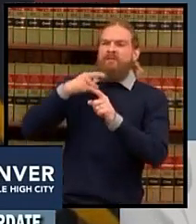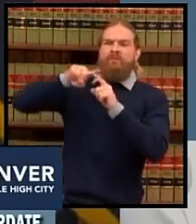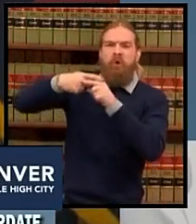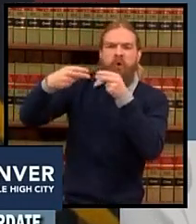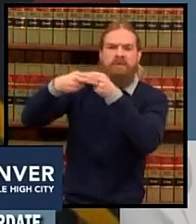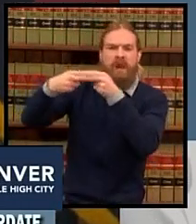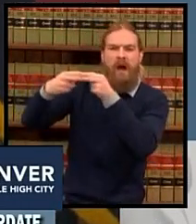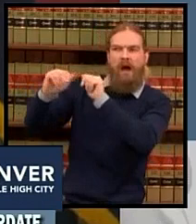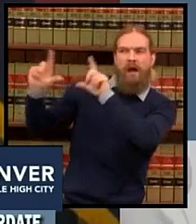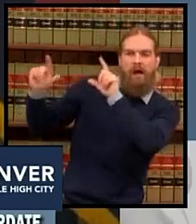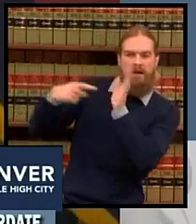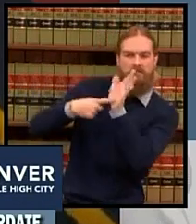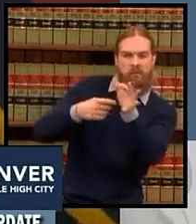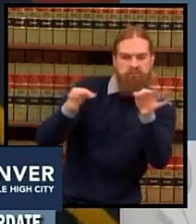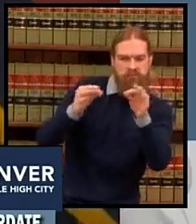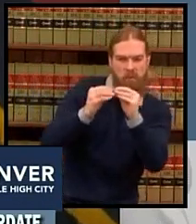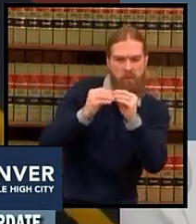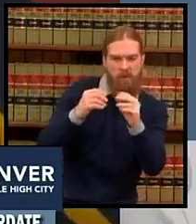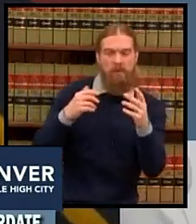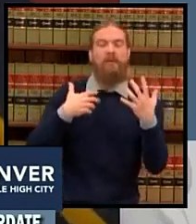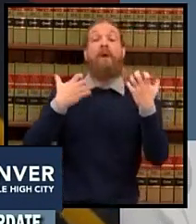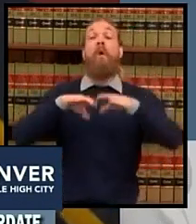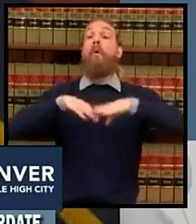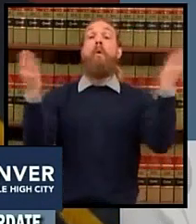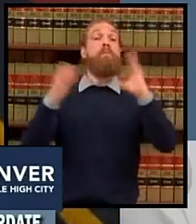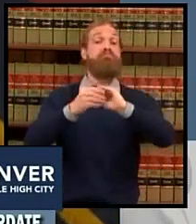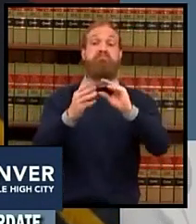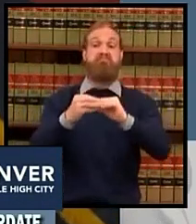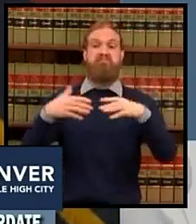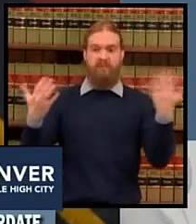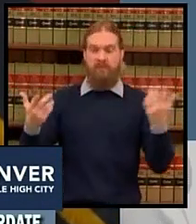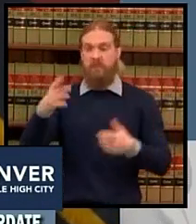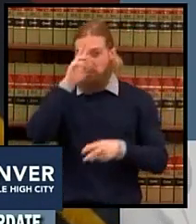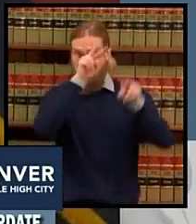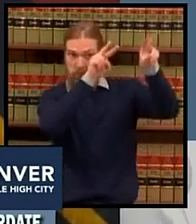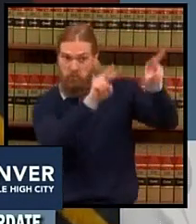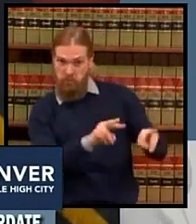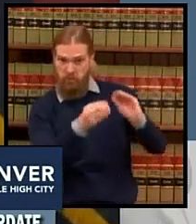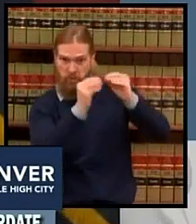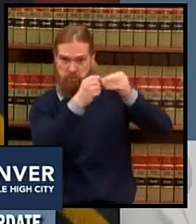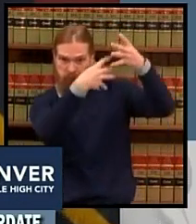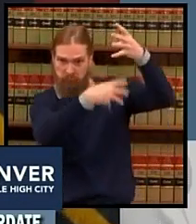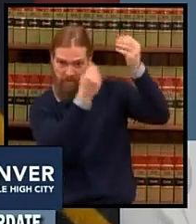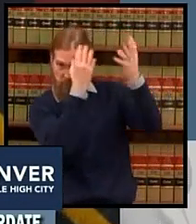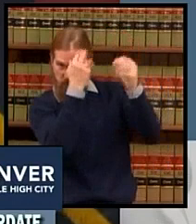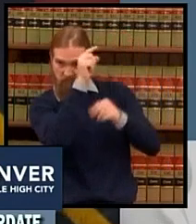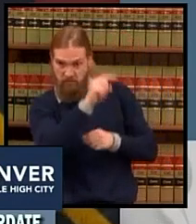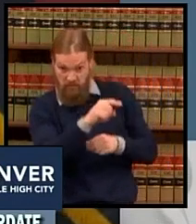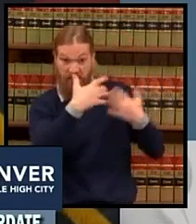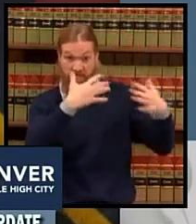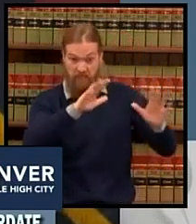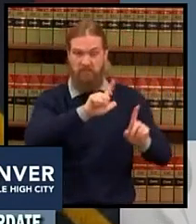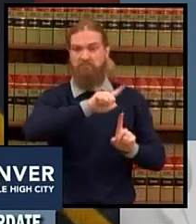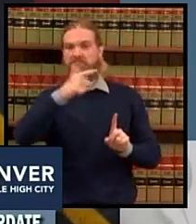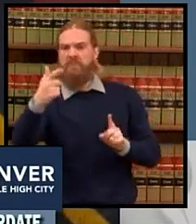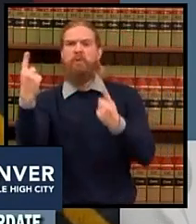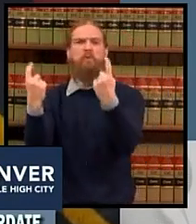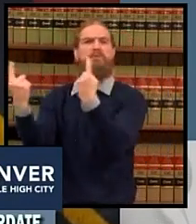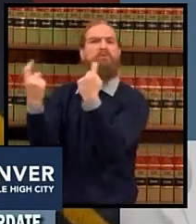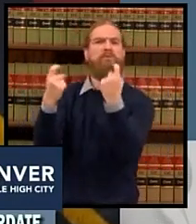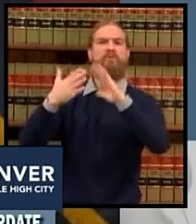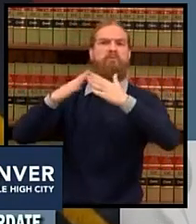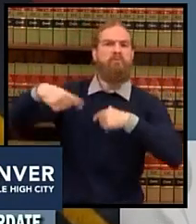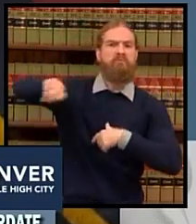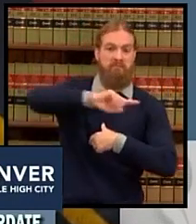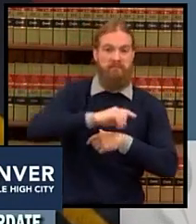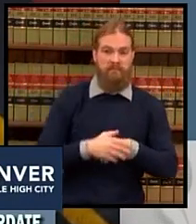opening remarks here, and then we'll take a look at some data and open it up for questions. I want to start off by saying I feel very good with where we